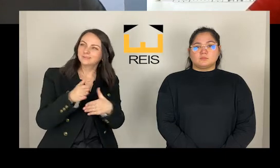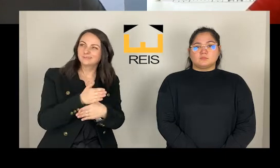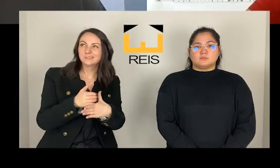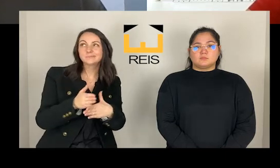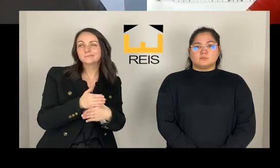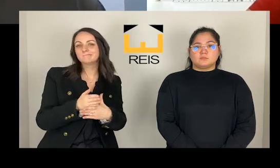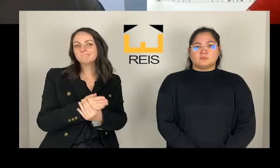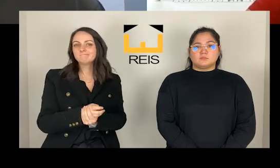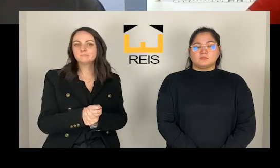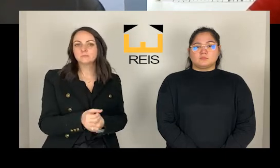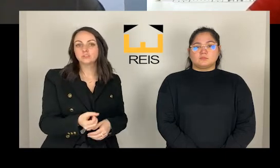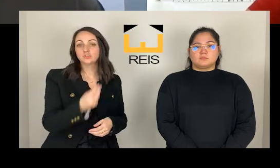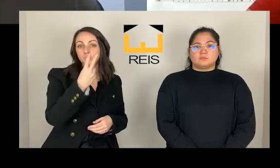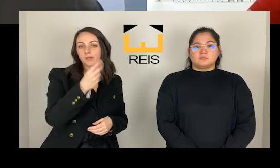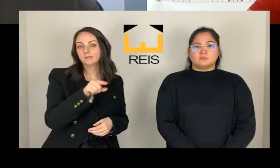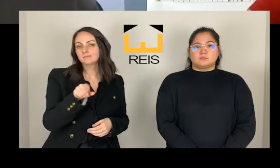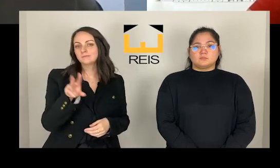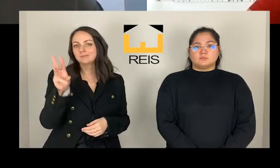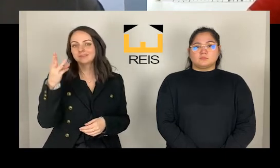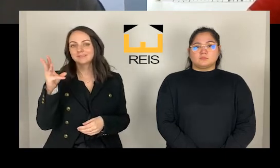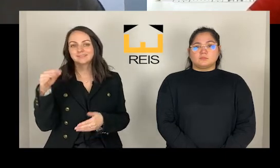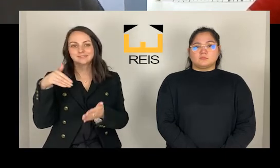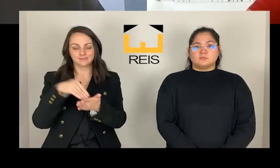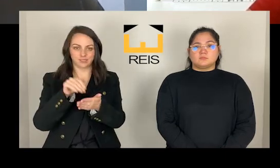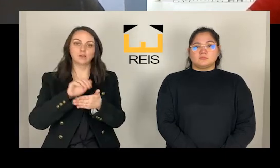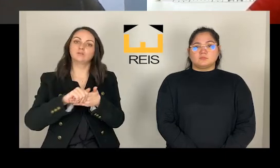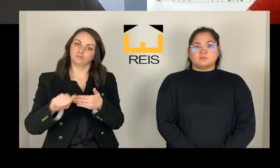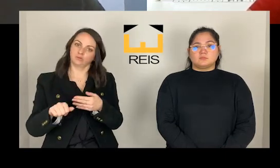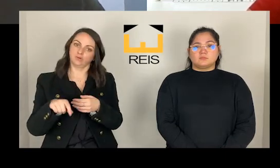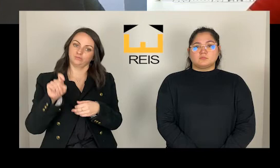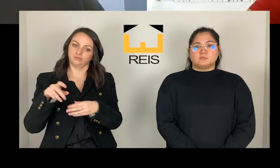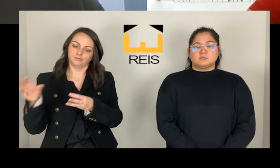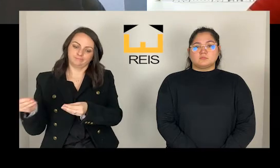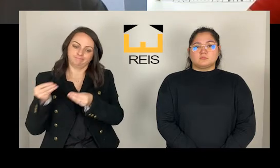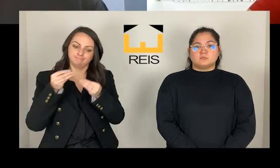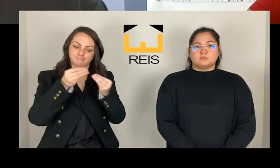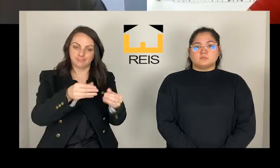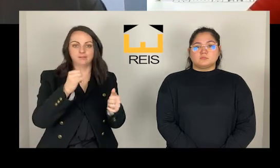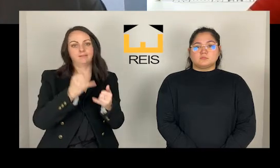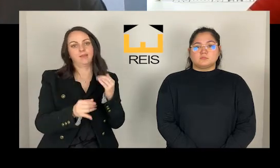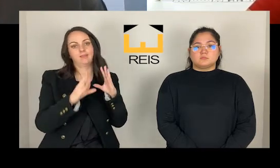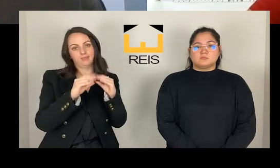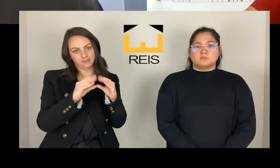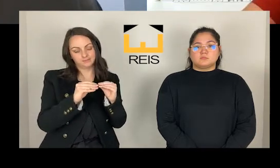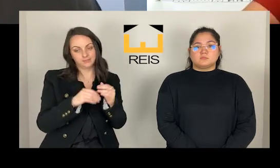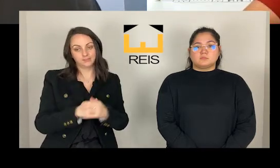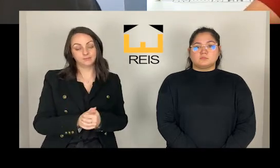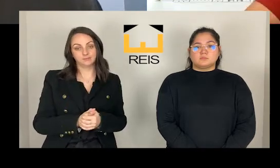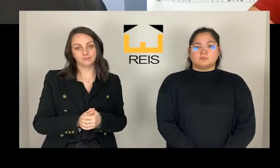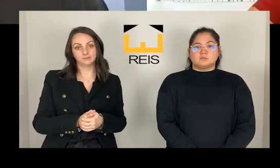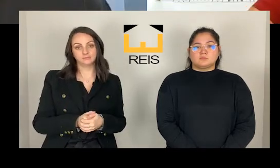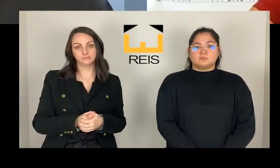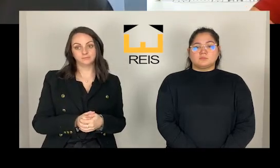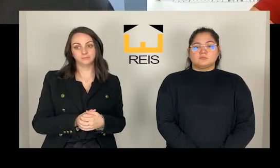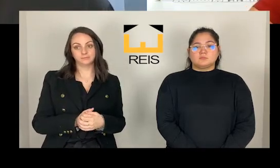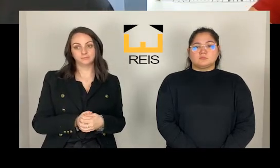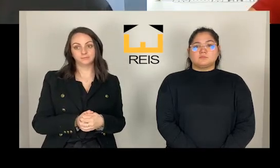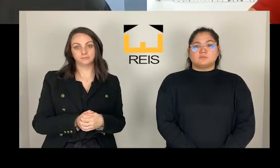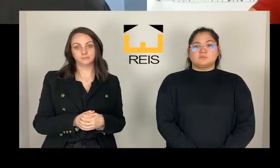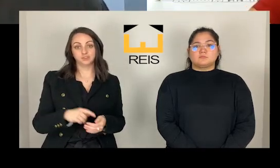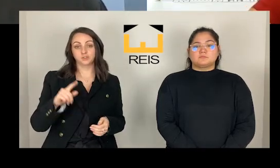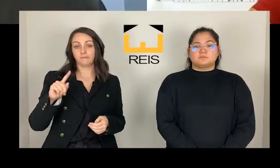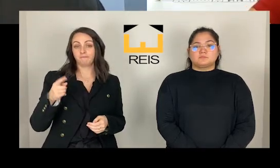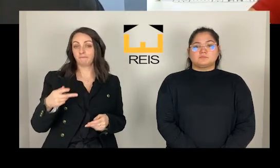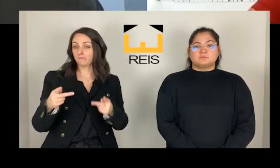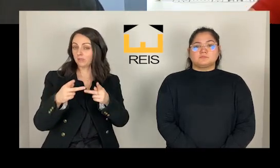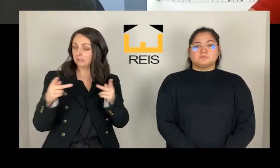$12,000 to $16,000 that you would need to be able to bring to the table. Now, with that being said, the first place we're going to